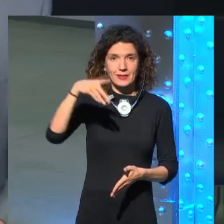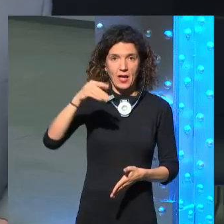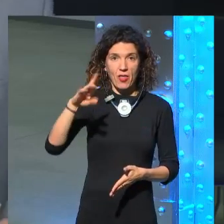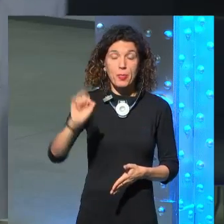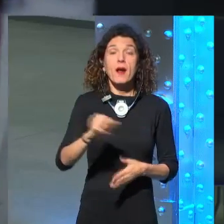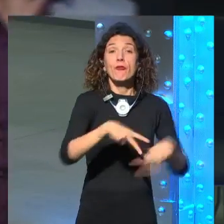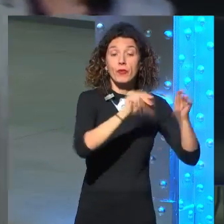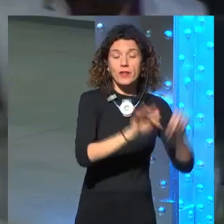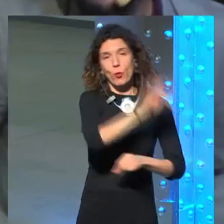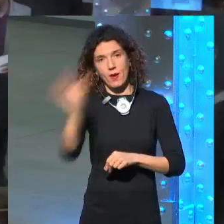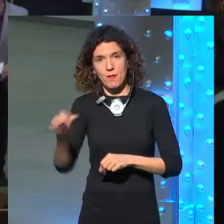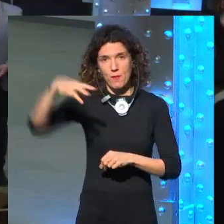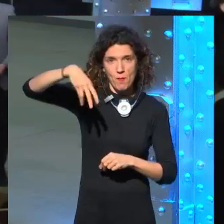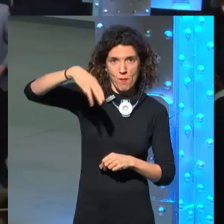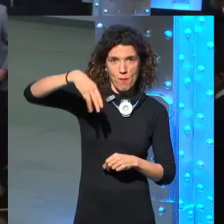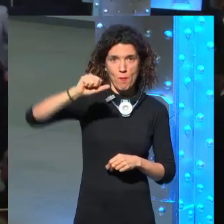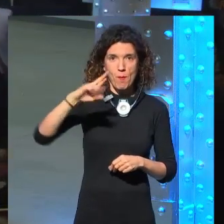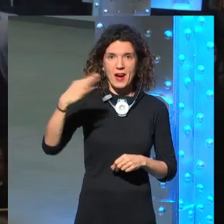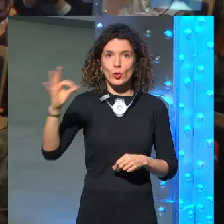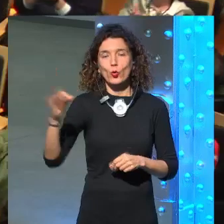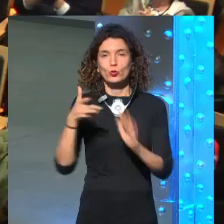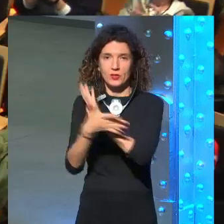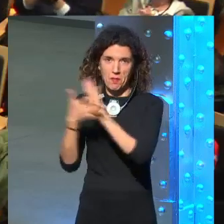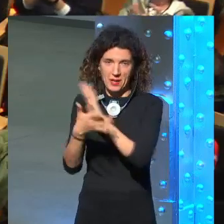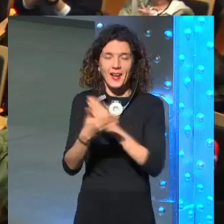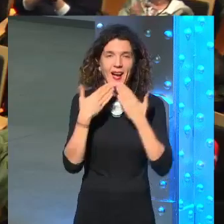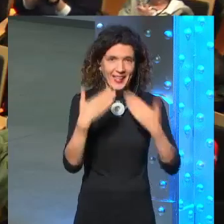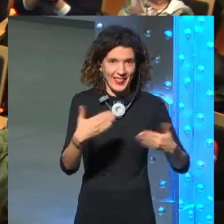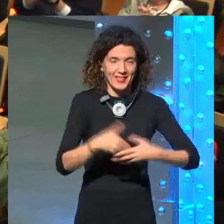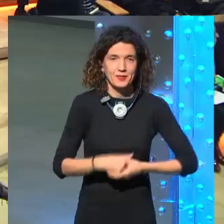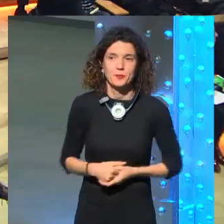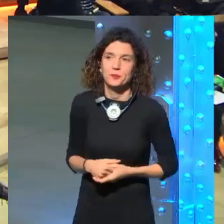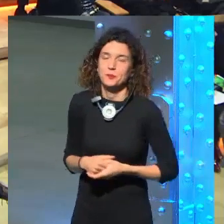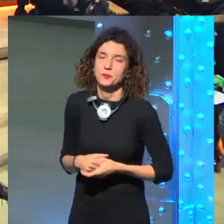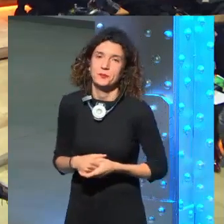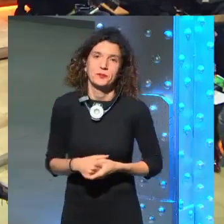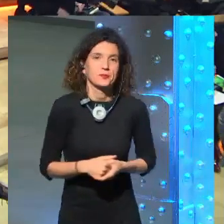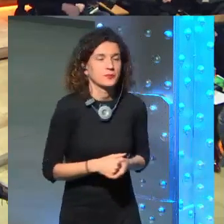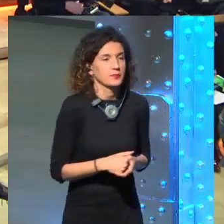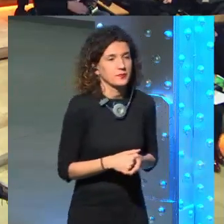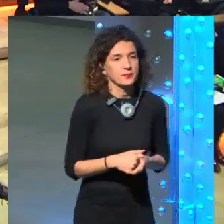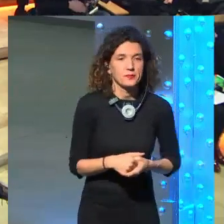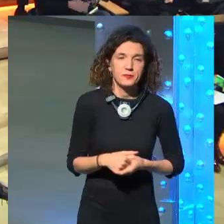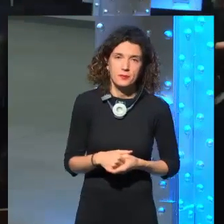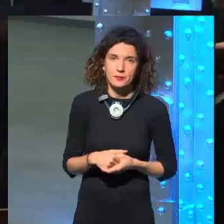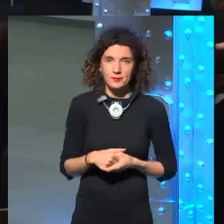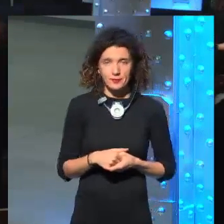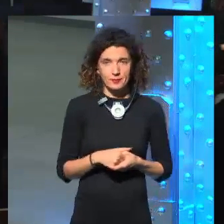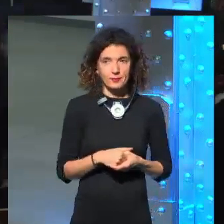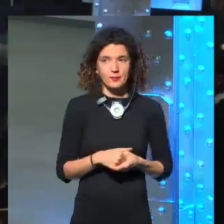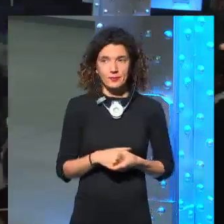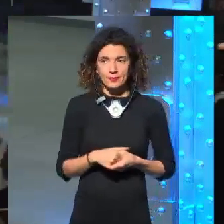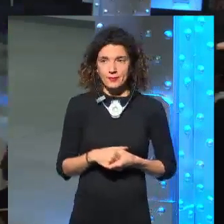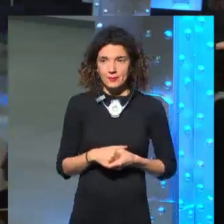the Prime Numbers, and so on. And so I turn the floor over to the editor, Sandra, who will introduce Marcus.